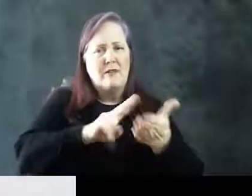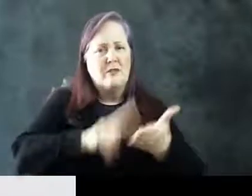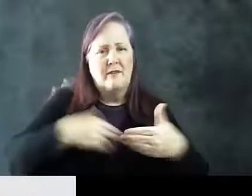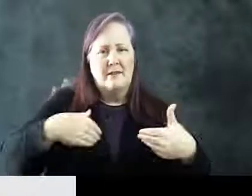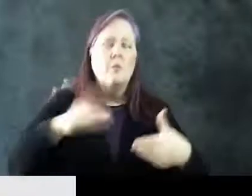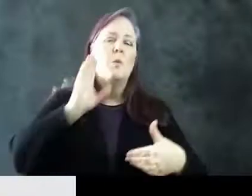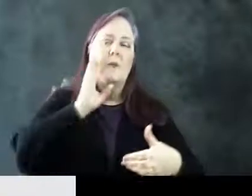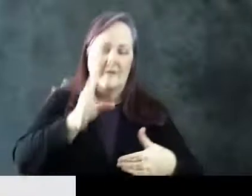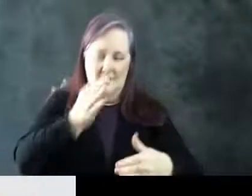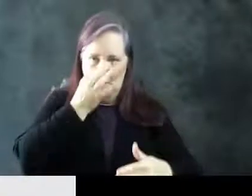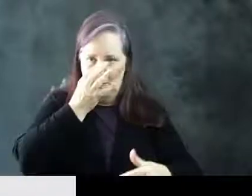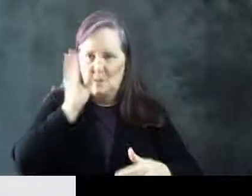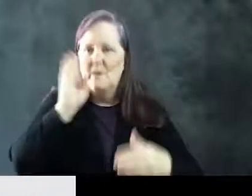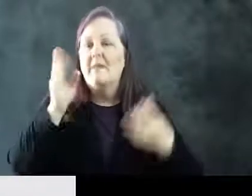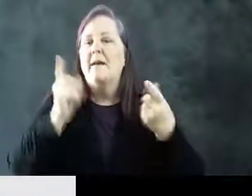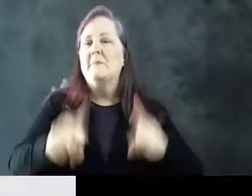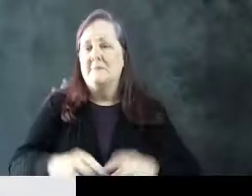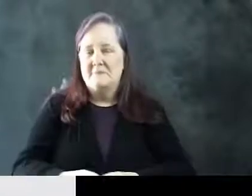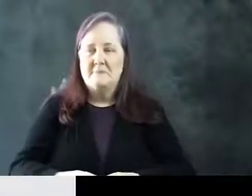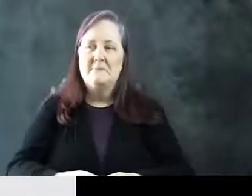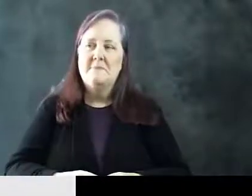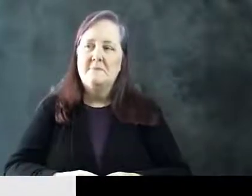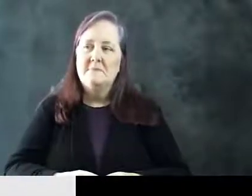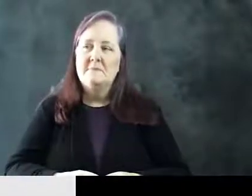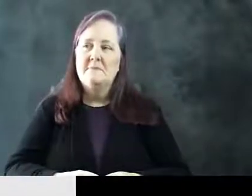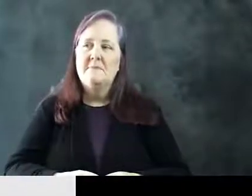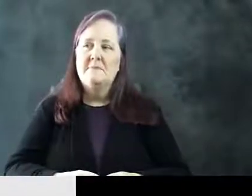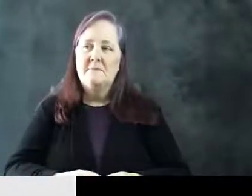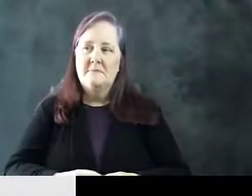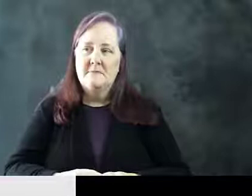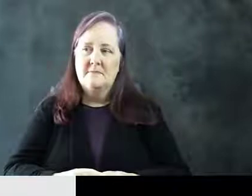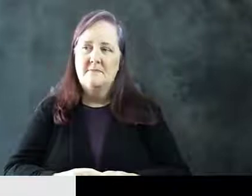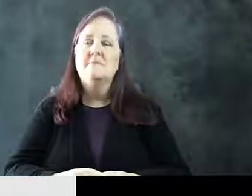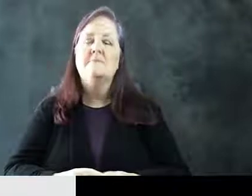will be coming soon. So the first thing we want to talk